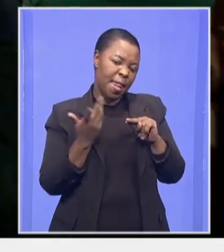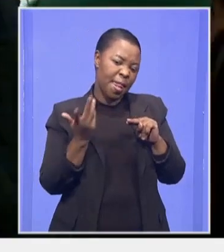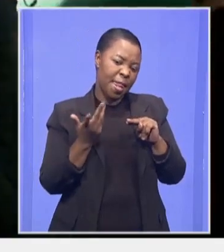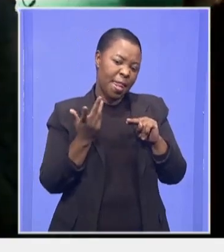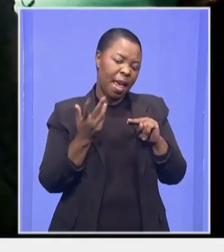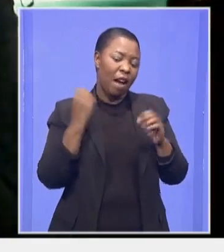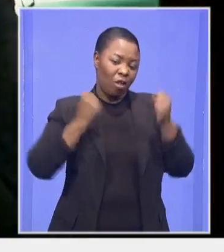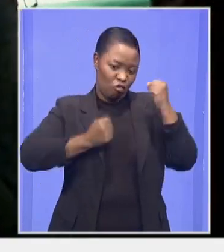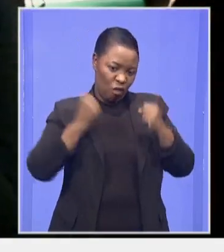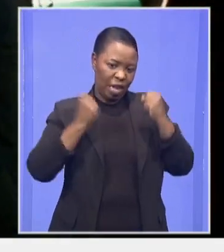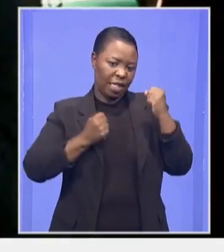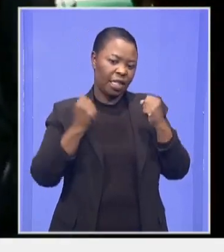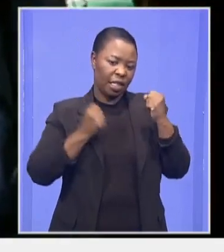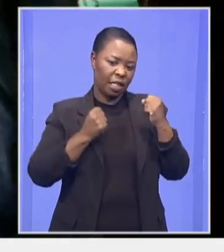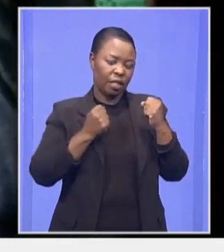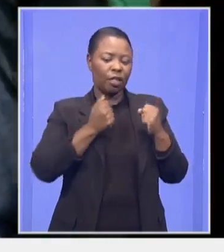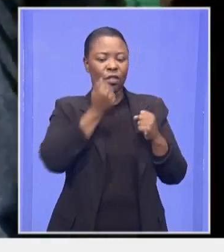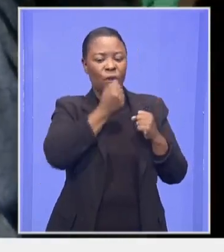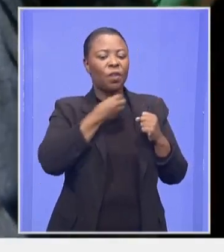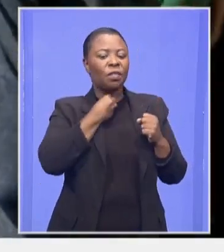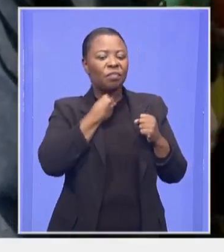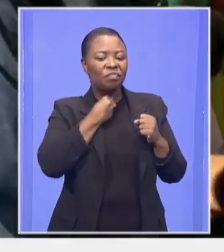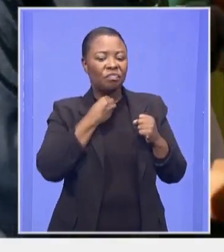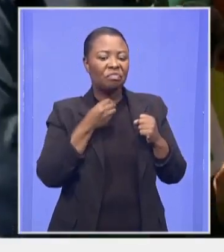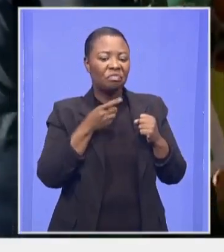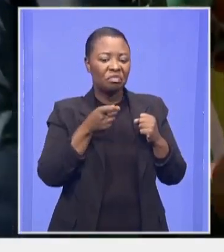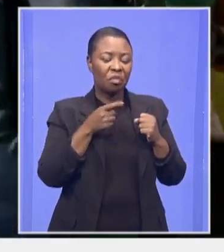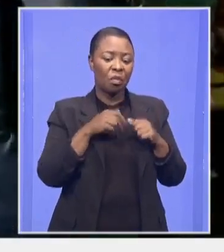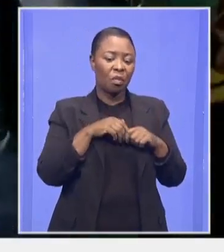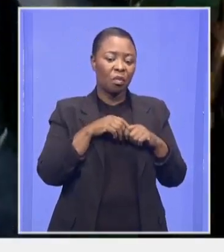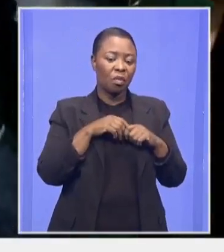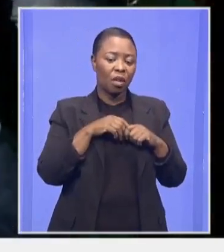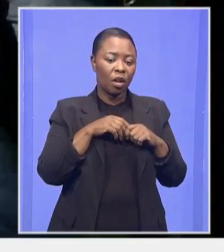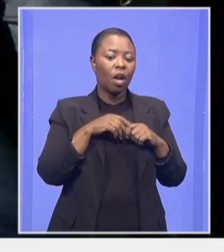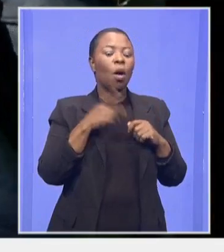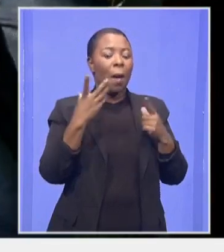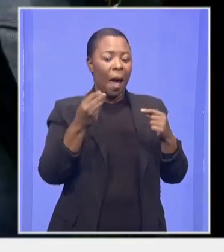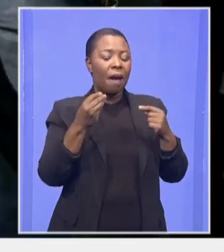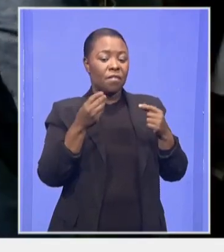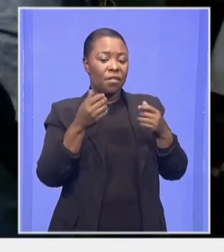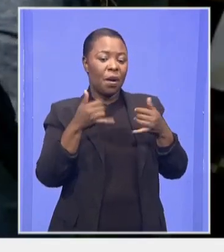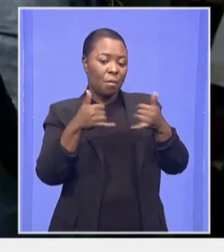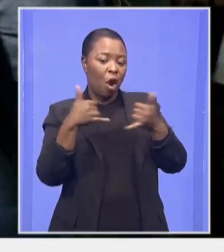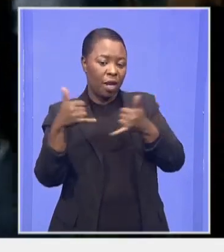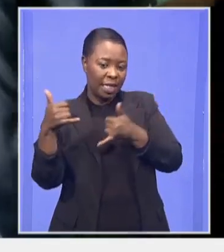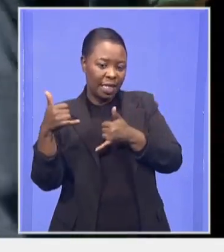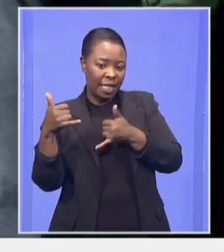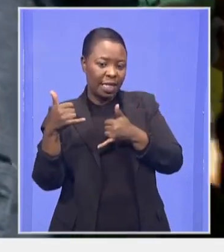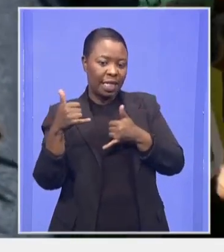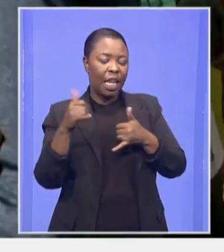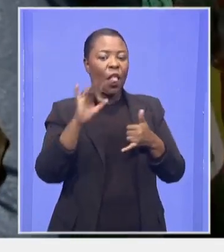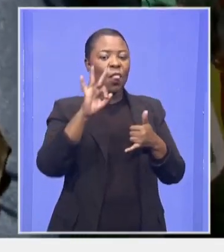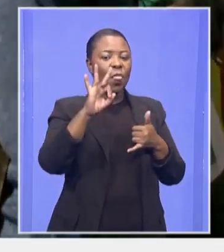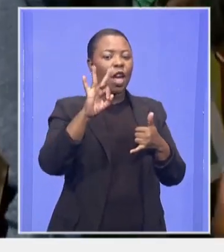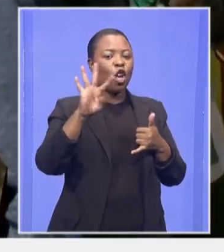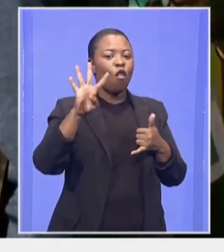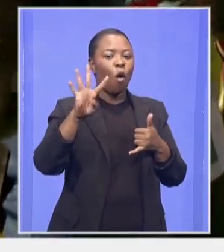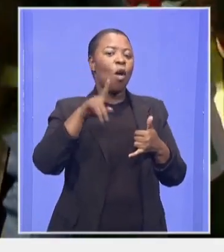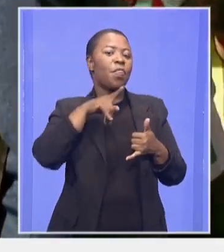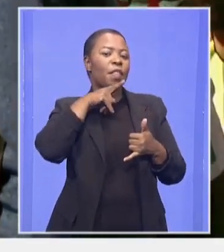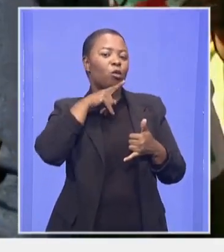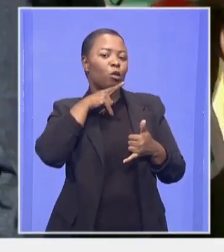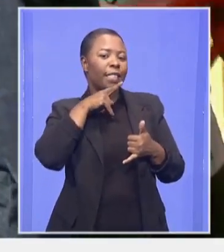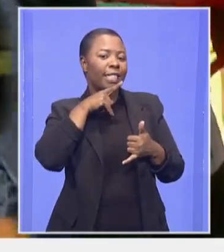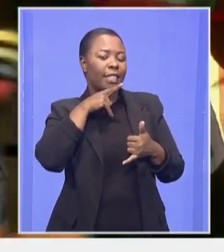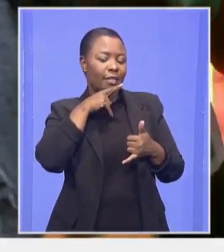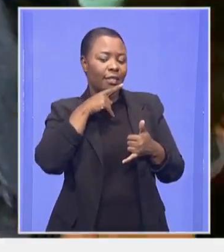run. So we have excuse me. We have prizes worth to the value of 34,000 rand. Thank